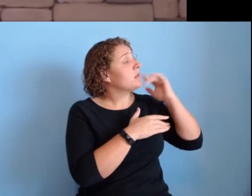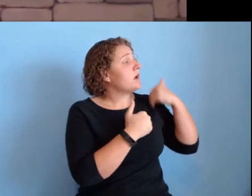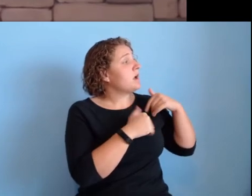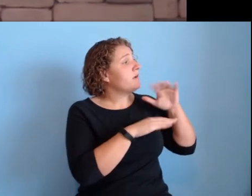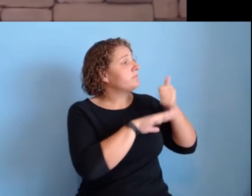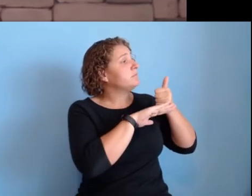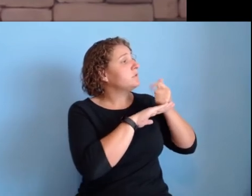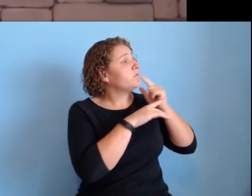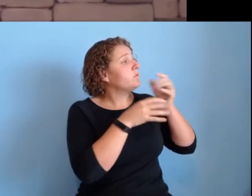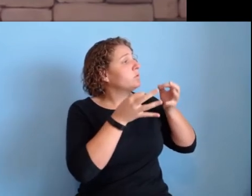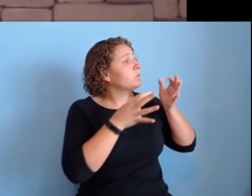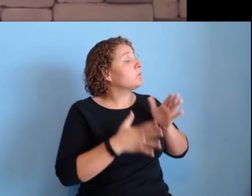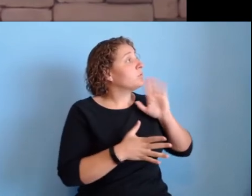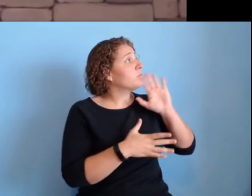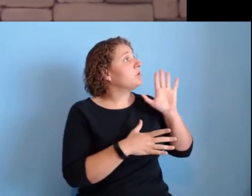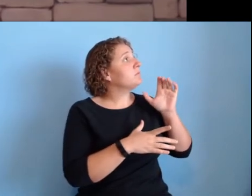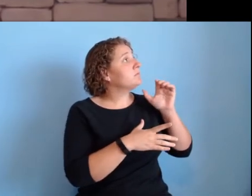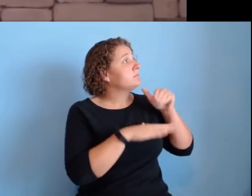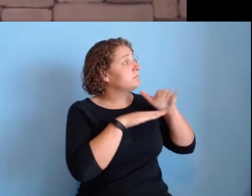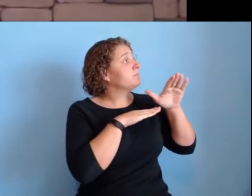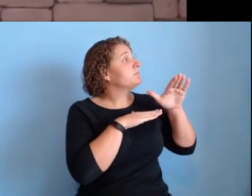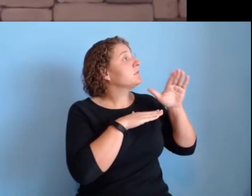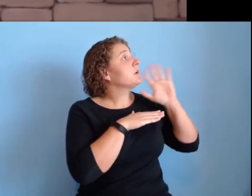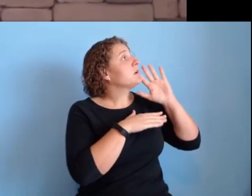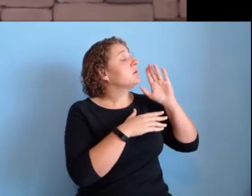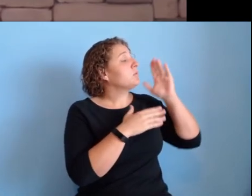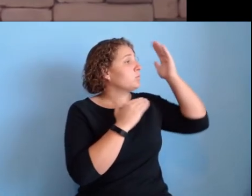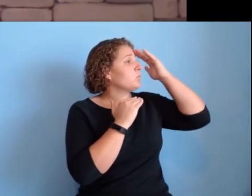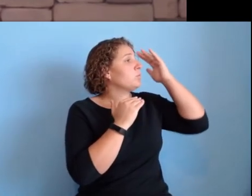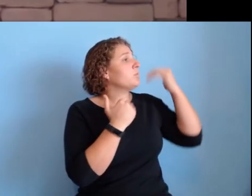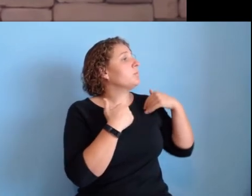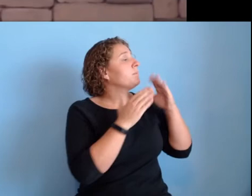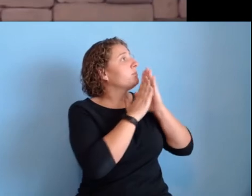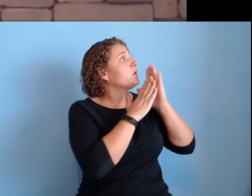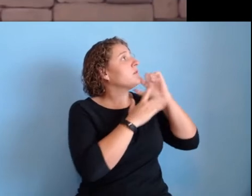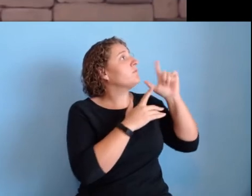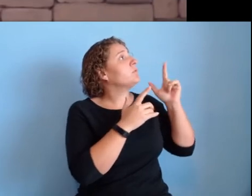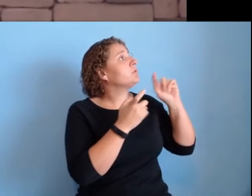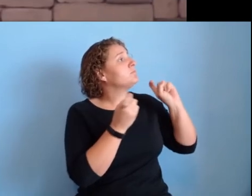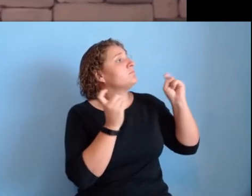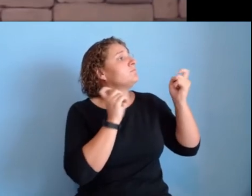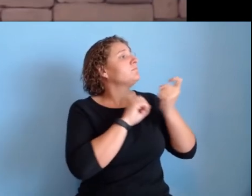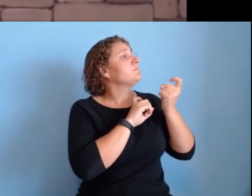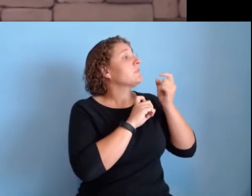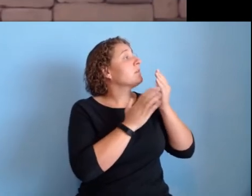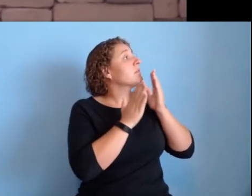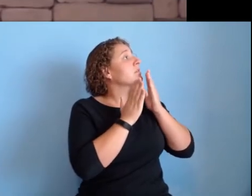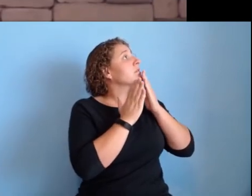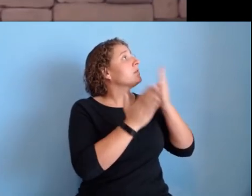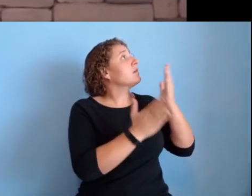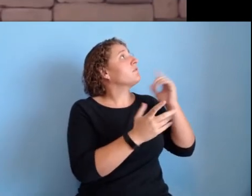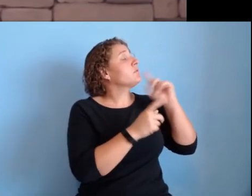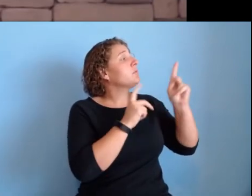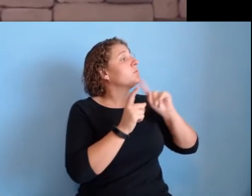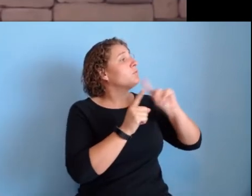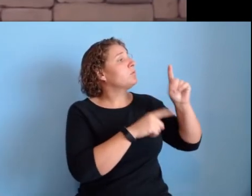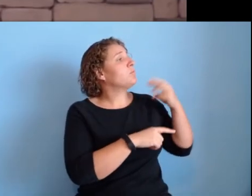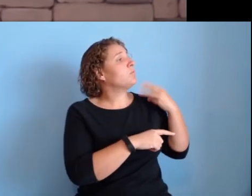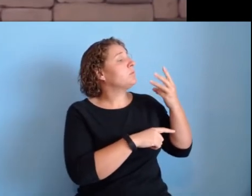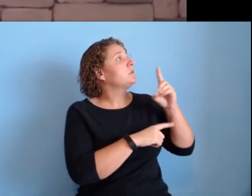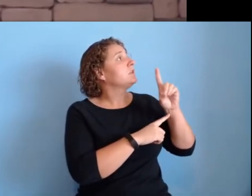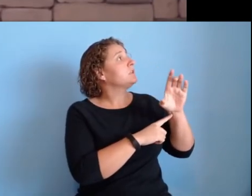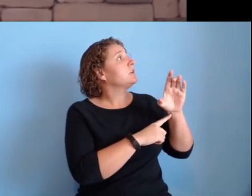process. Lord, you know how we have been praying for revival. Thank you for the people who went to D.C. yesterday. Thank you for the many who came to pray